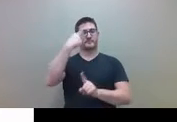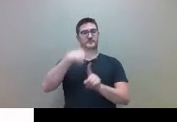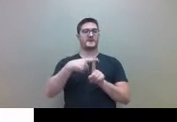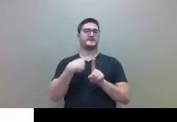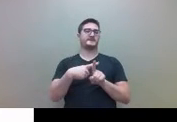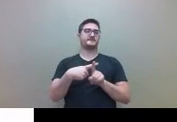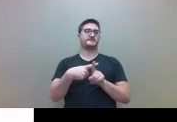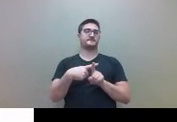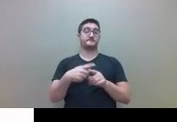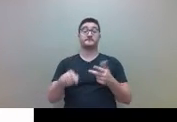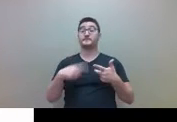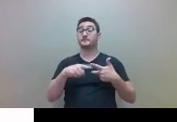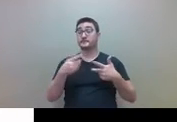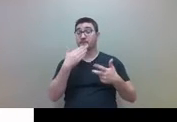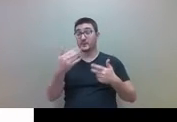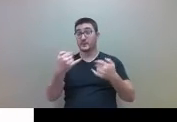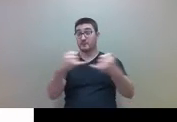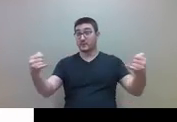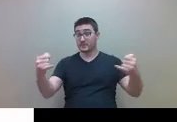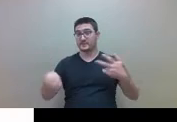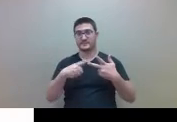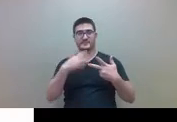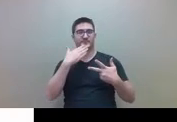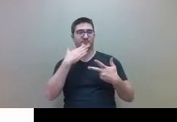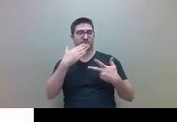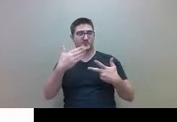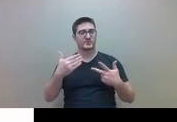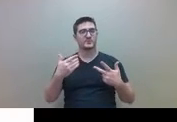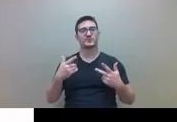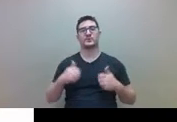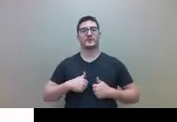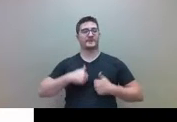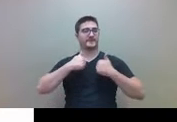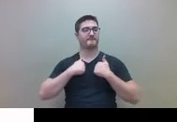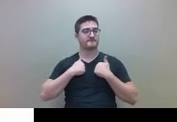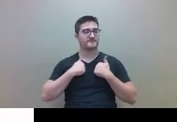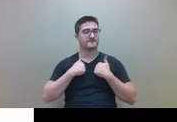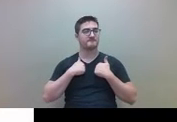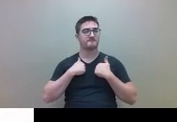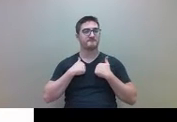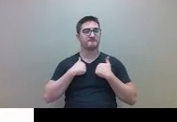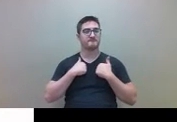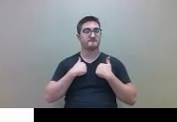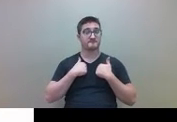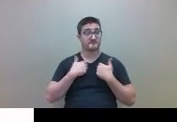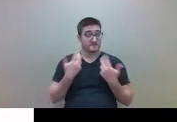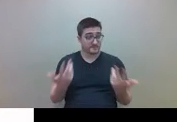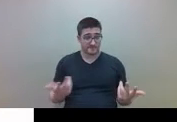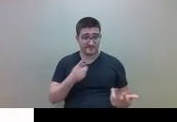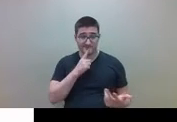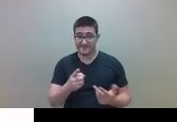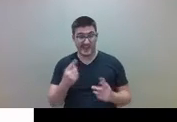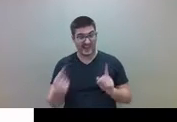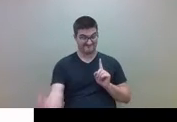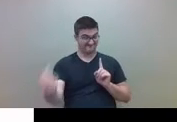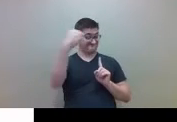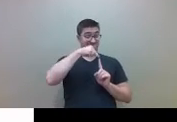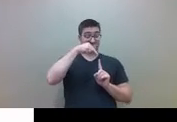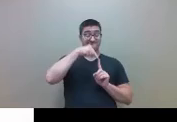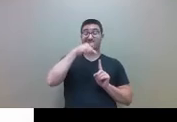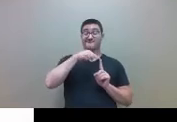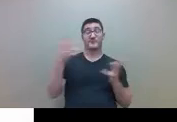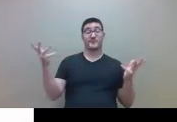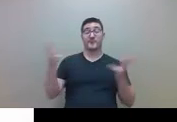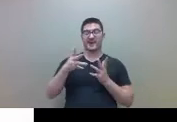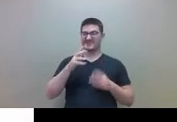Okay. And again, we're back to our wellness wheel and our circle of support. Once we get into this